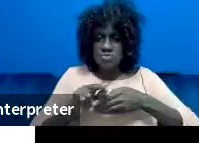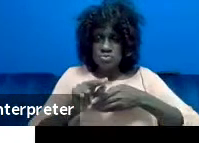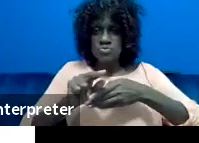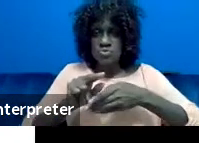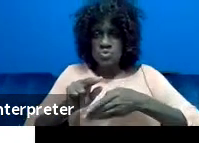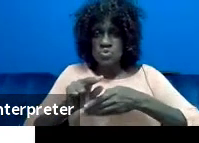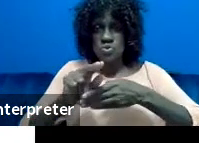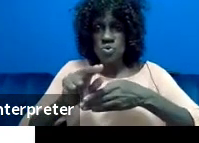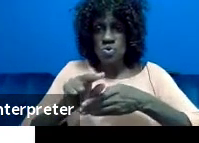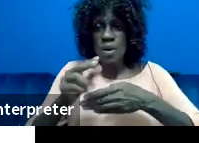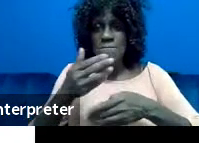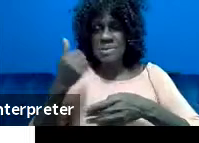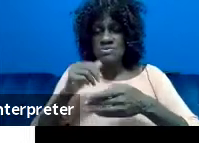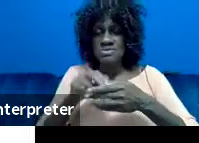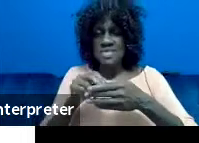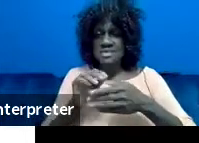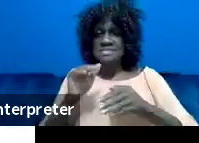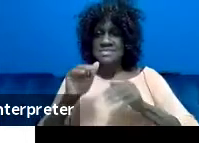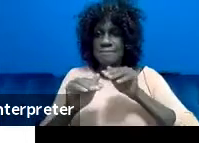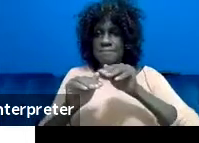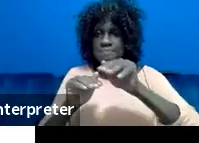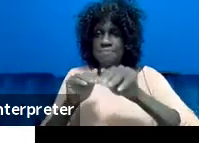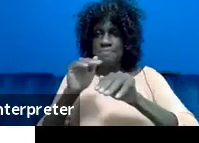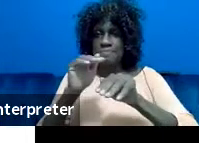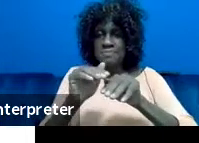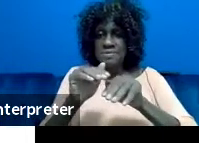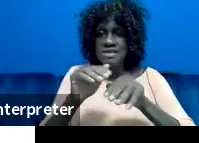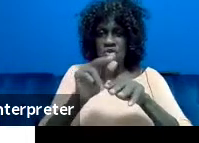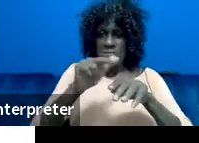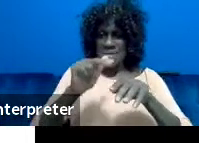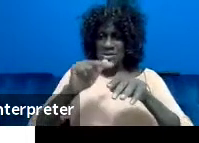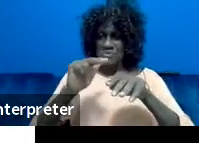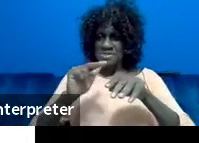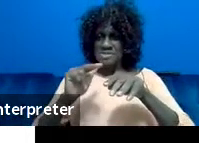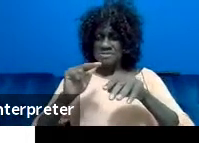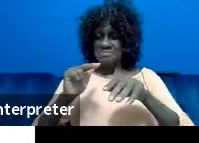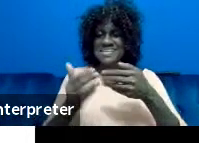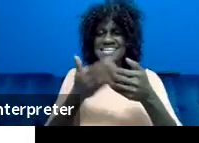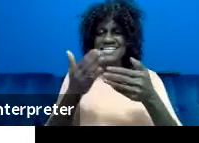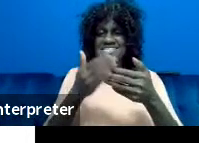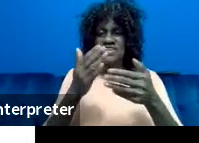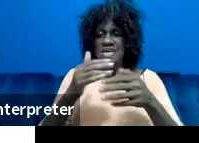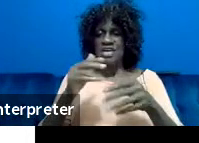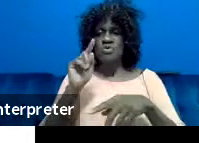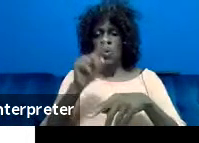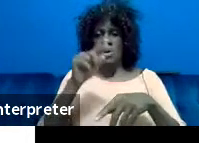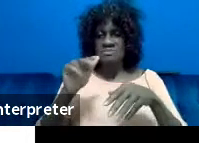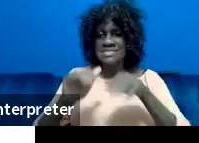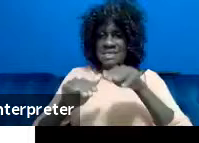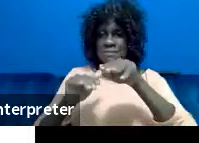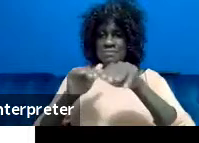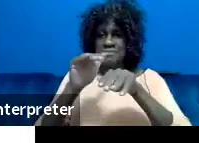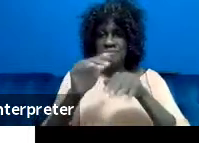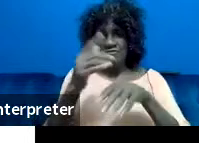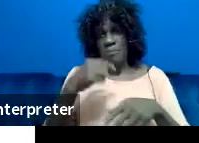transfer steps. Scooting backwards up a mound, I feel, is easier than scooting up steps, for me anyway, as I